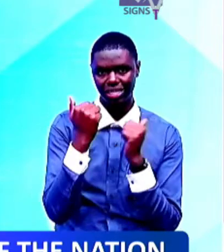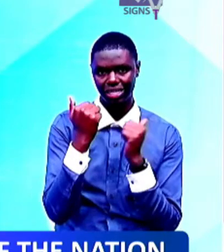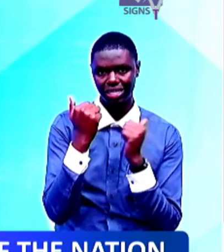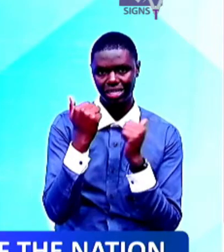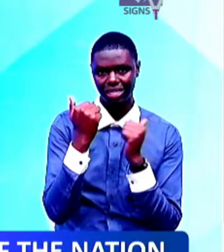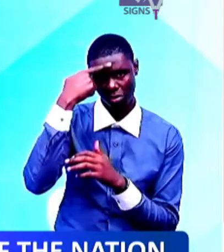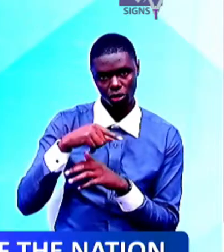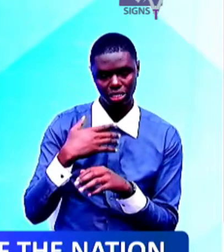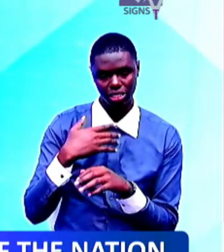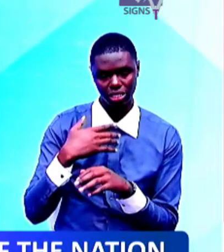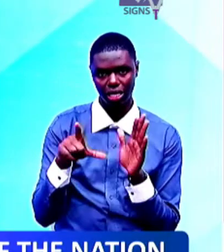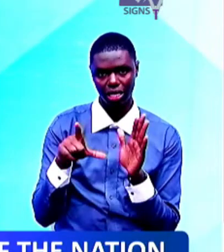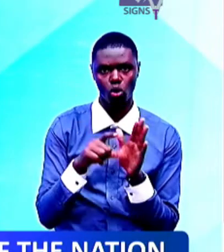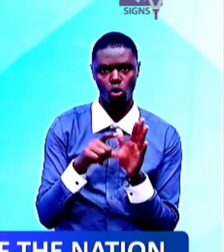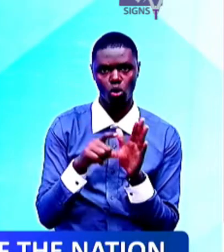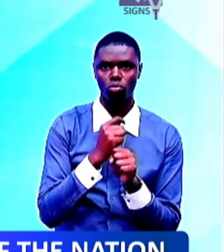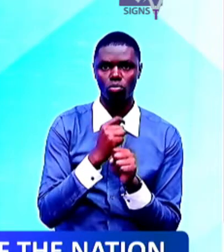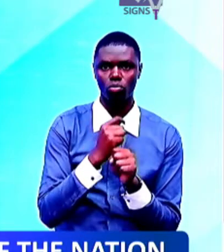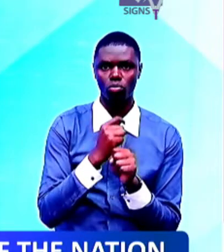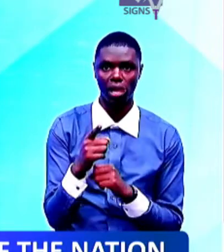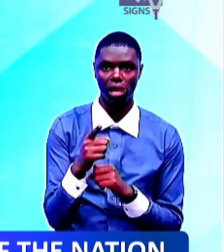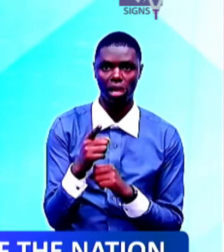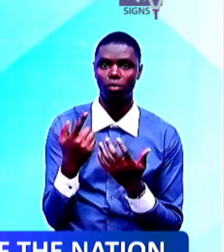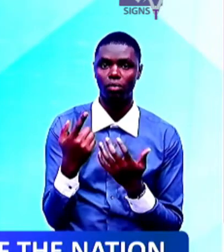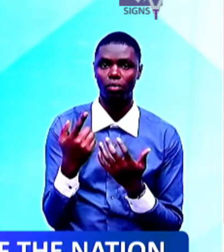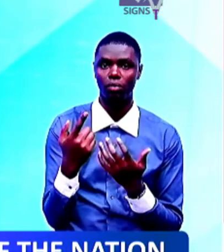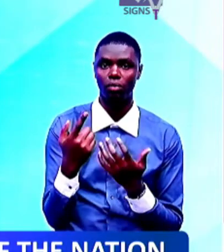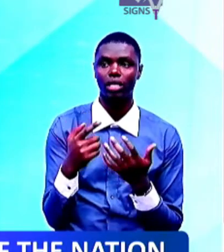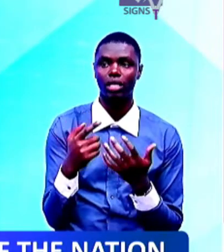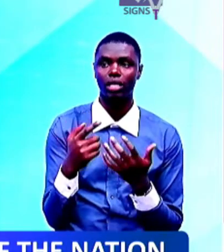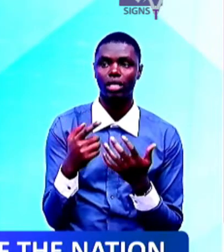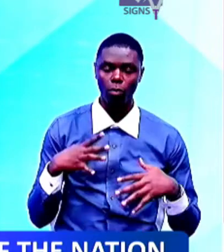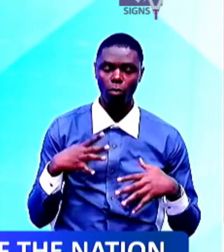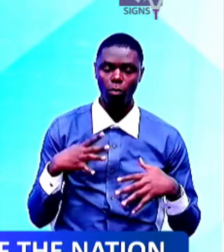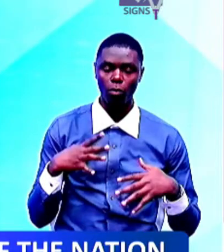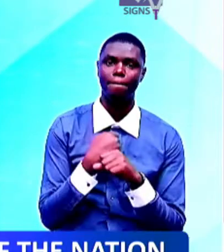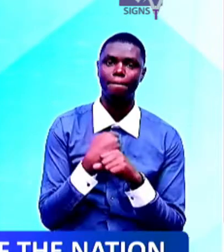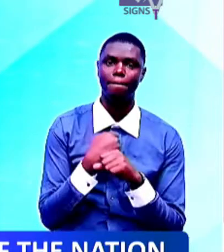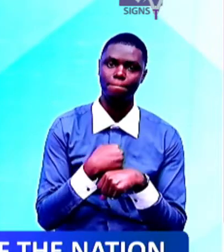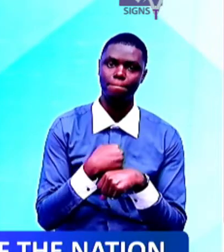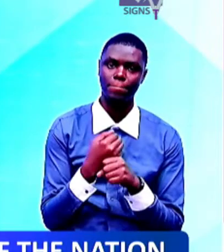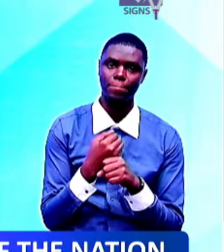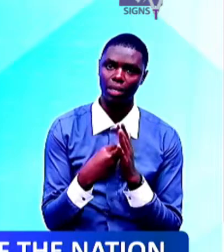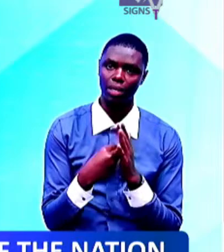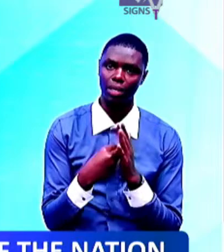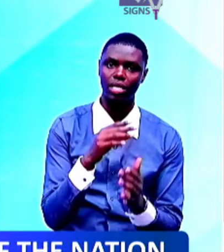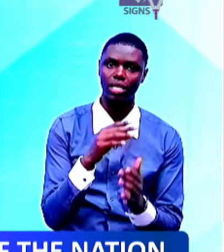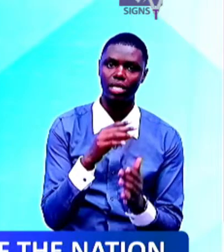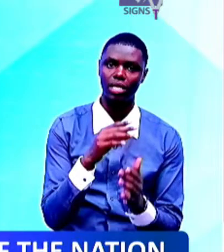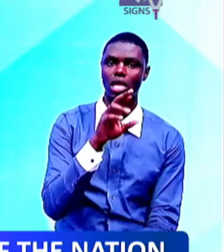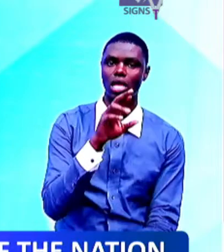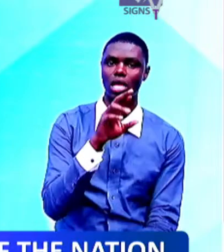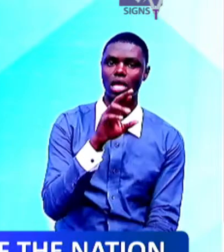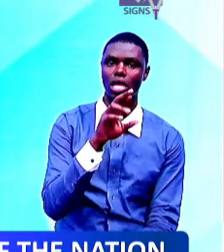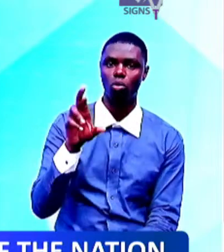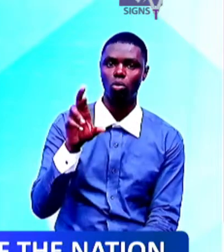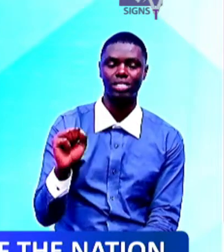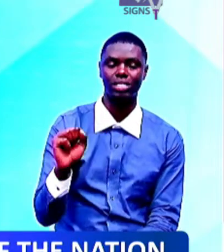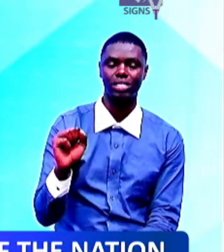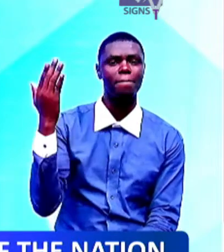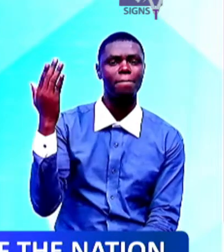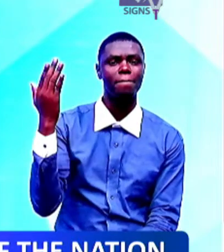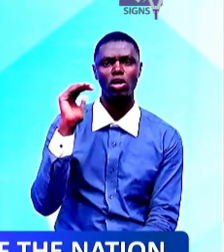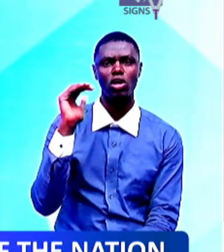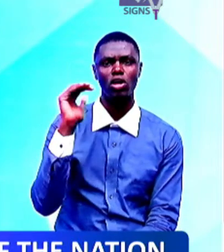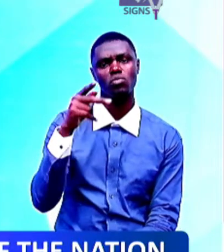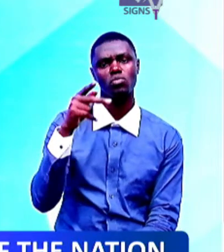and laws to make sure that the speculators are the people making money. Brokers are the people making money. Kitambo, if you ask your